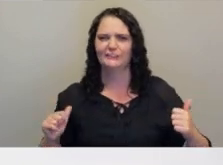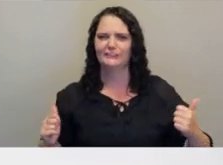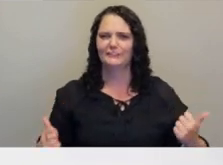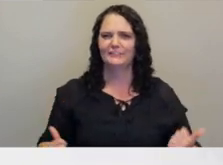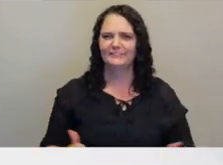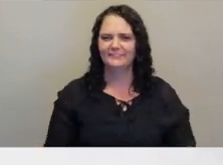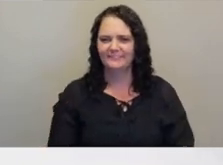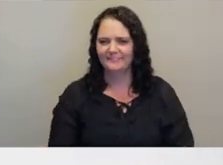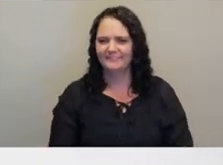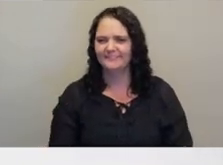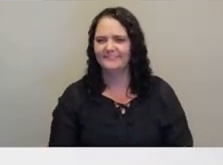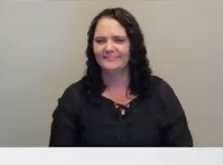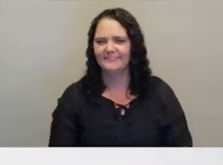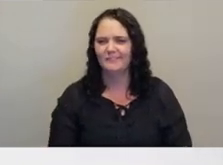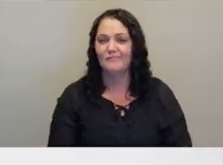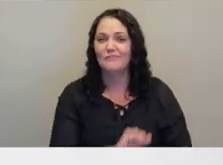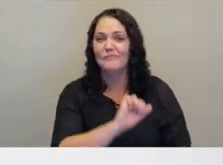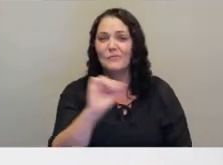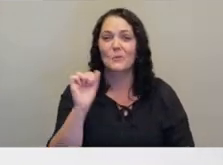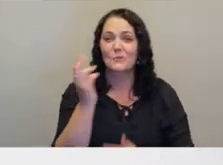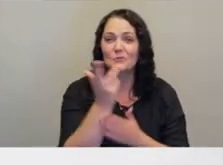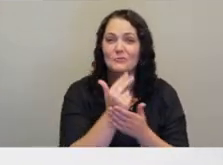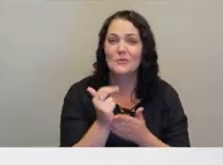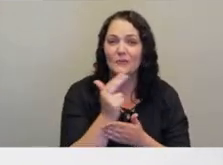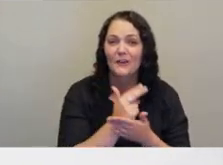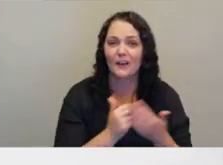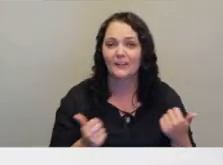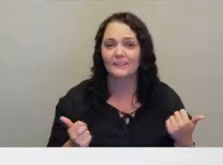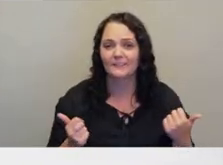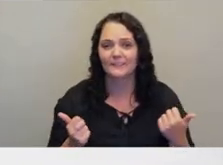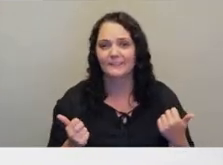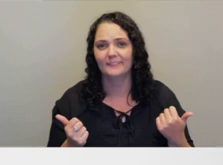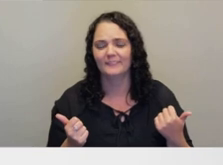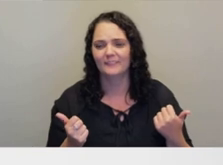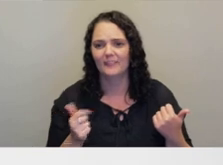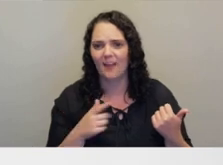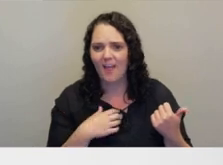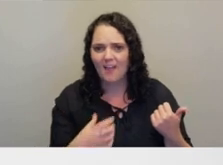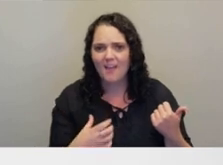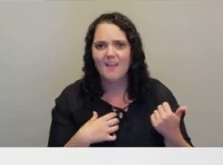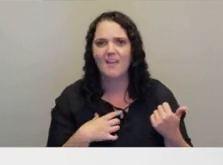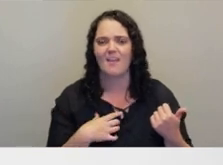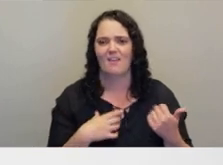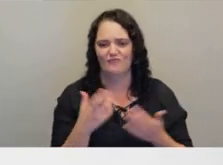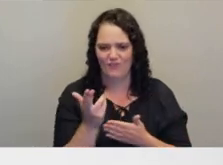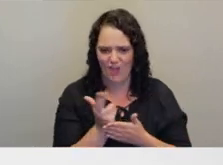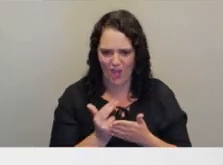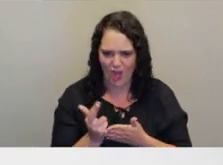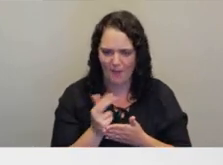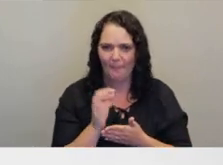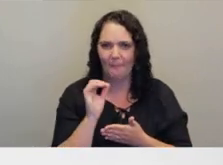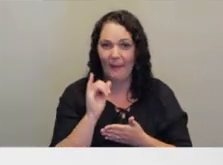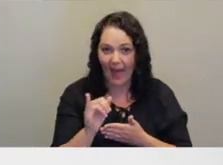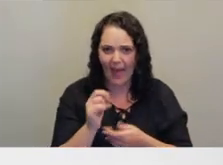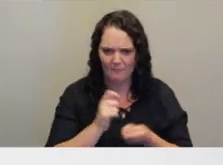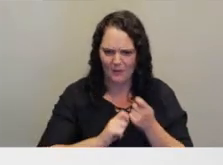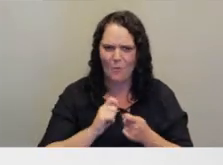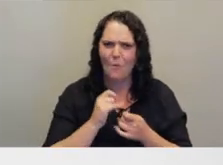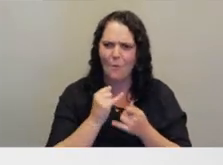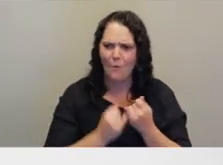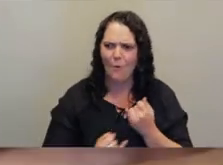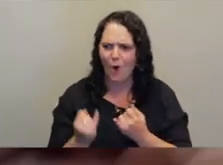shoulders. How's everybody out there doing with your bad drawing? Tell me how it's going. It's gotten worse. Good. That's a win. All